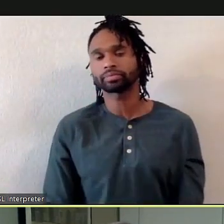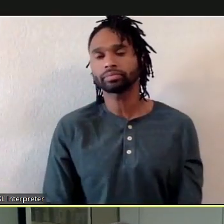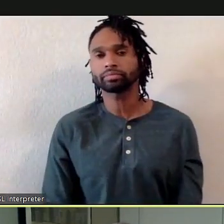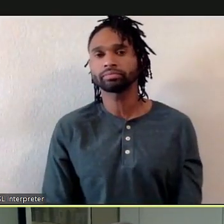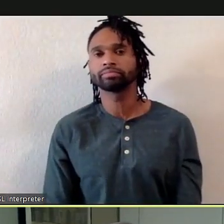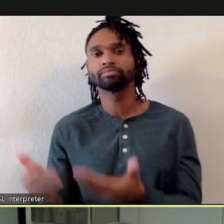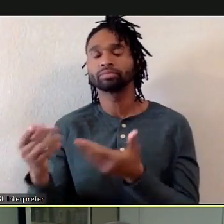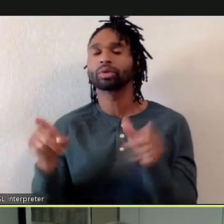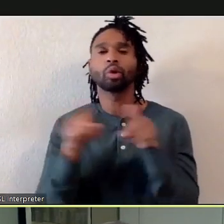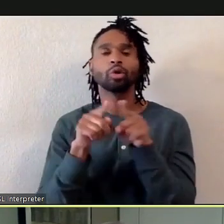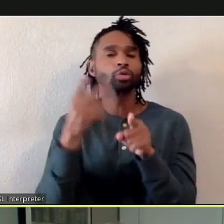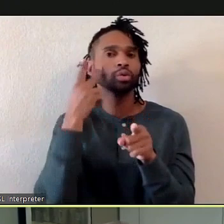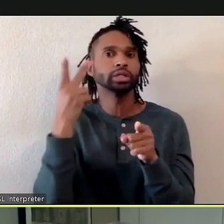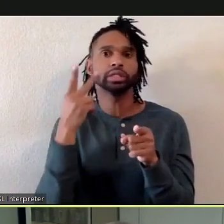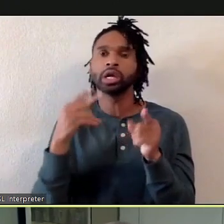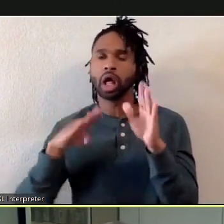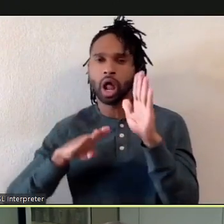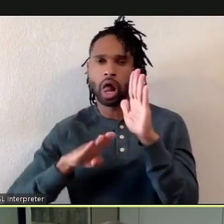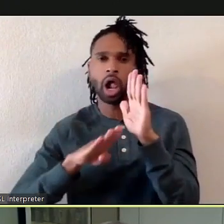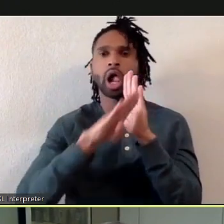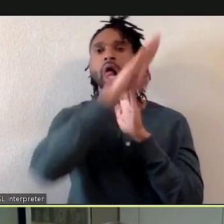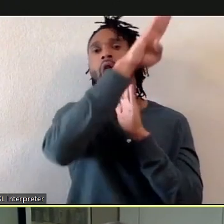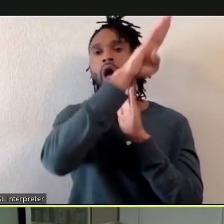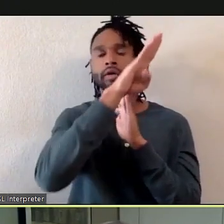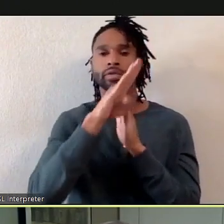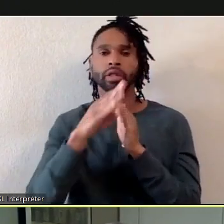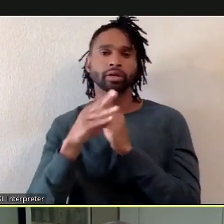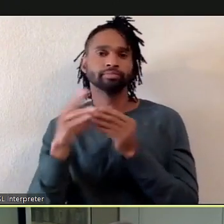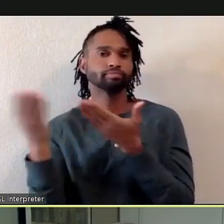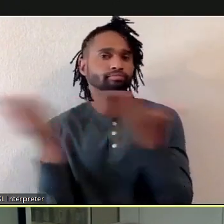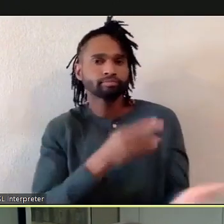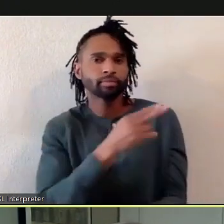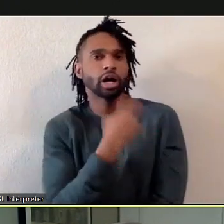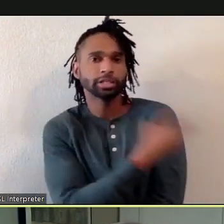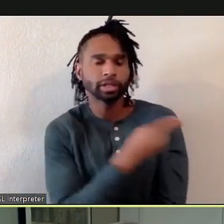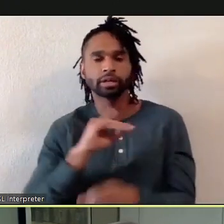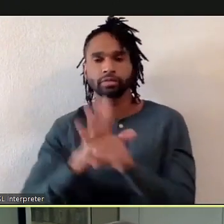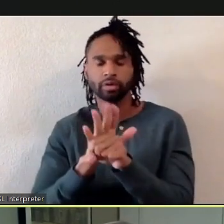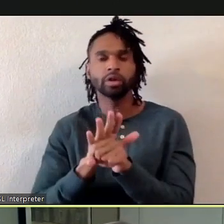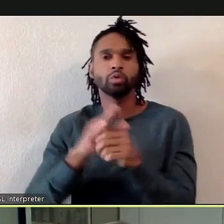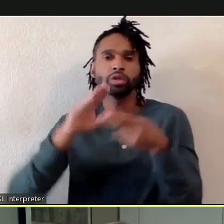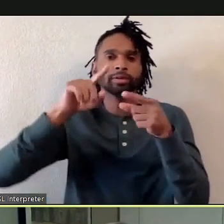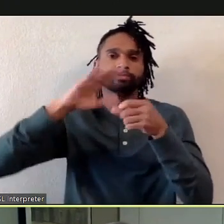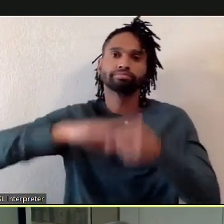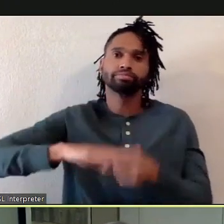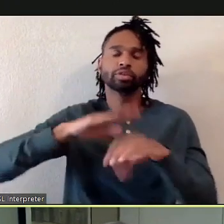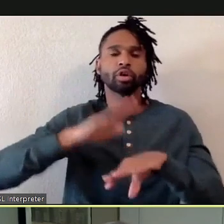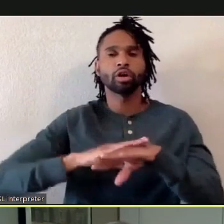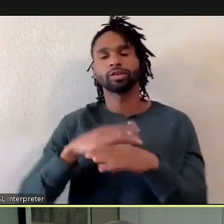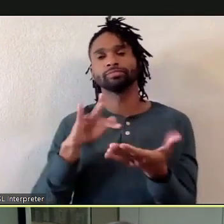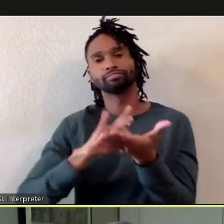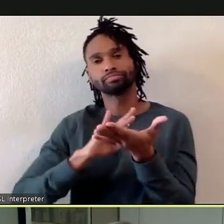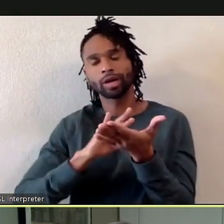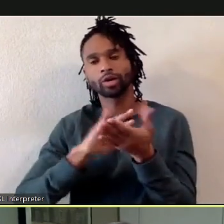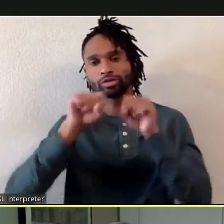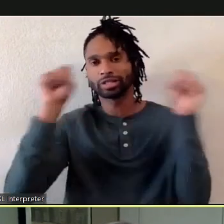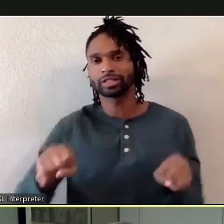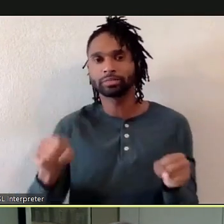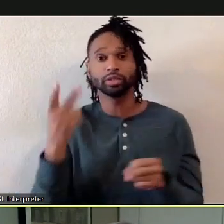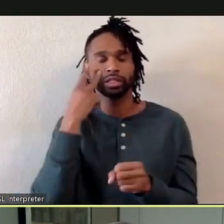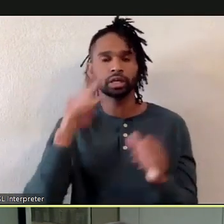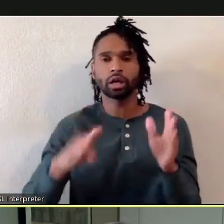We are also seeing a steep rise in COVID-19 hospitalizations with mounting pressure on our healthcare system in the state. Again, you see the 3 waves of